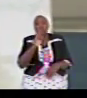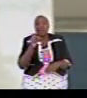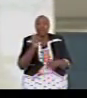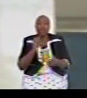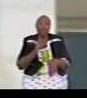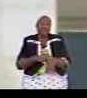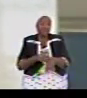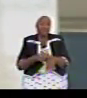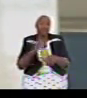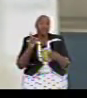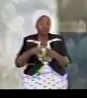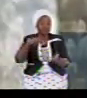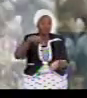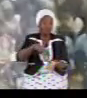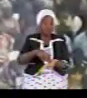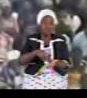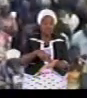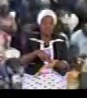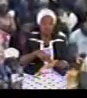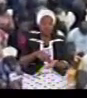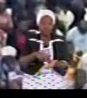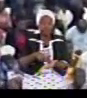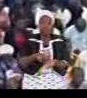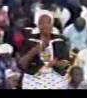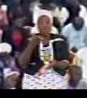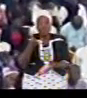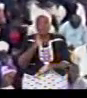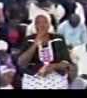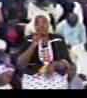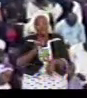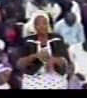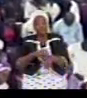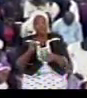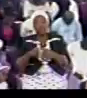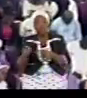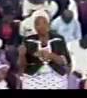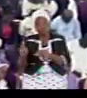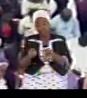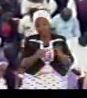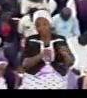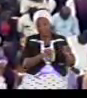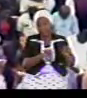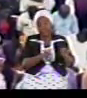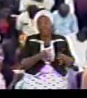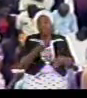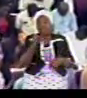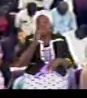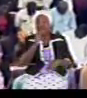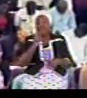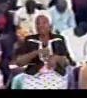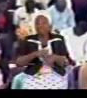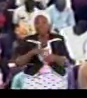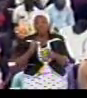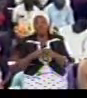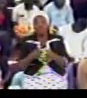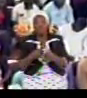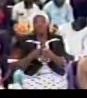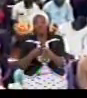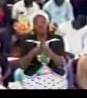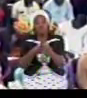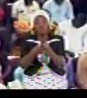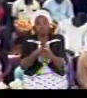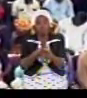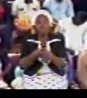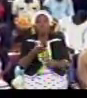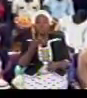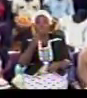to stand, there are times to move, there are times to run,